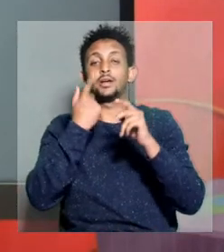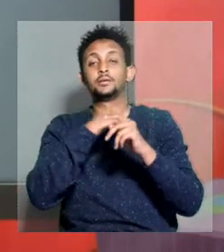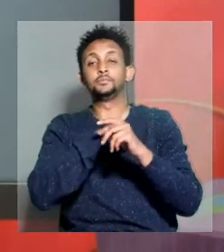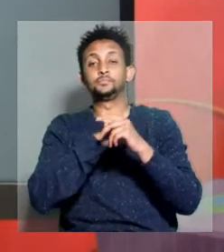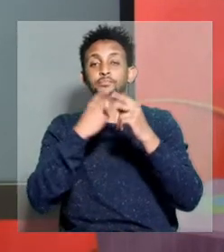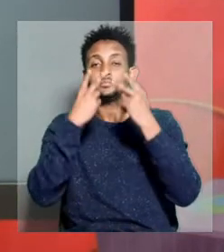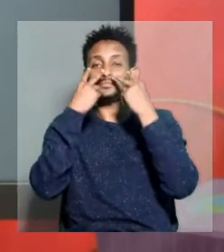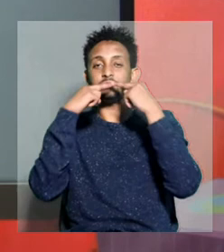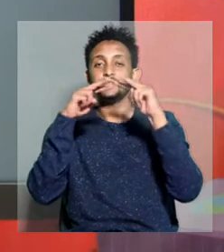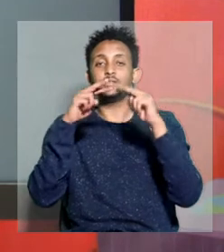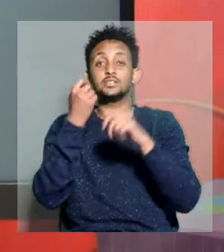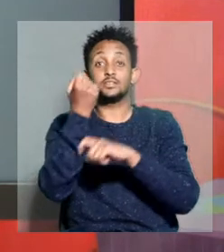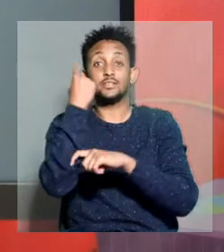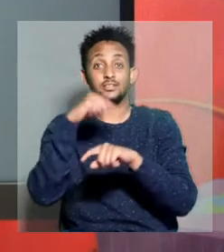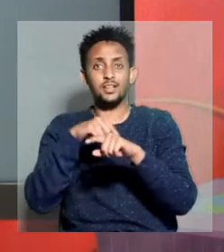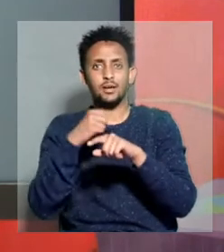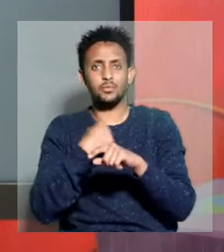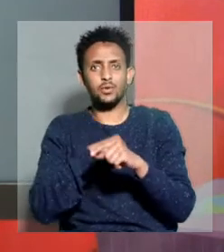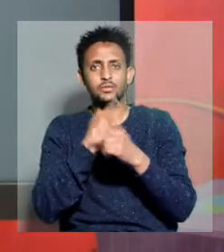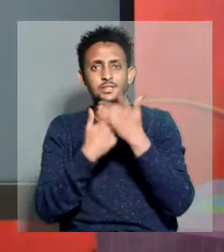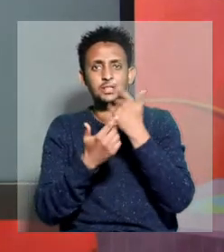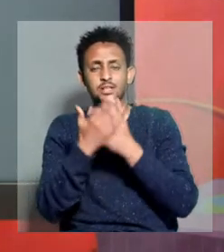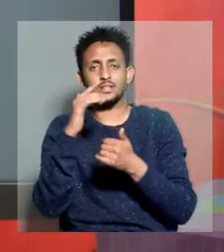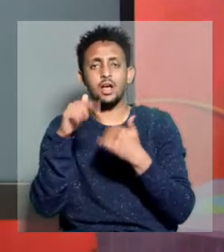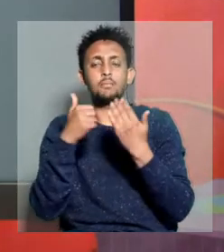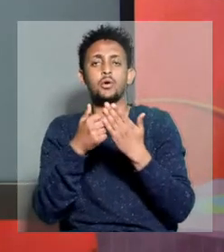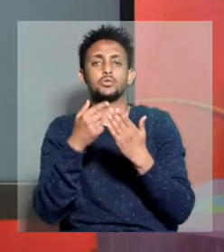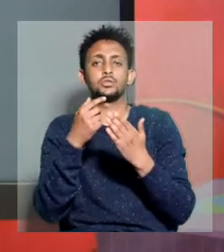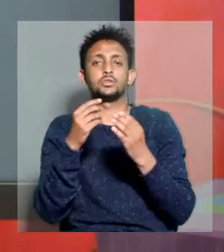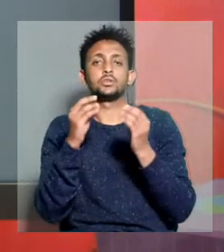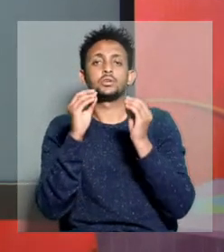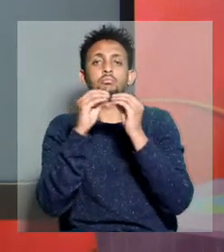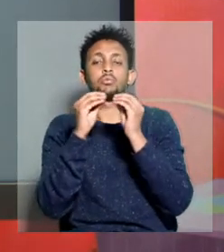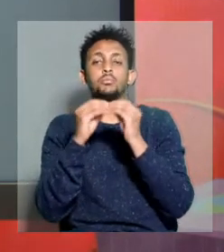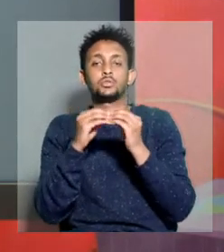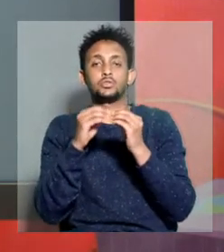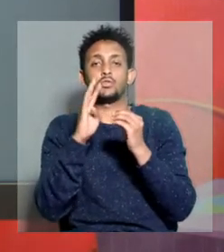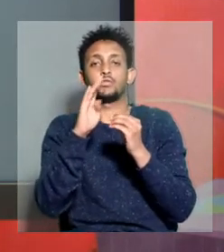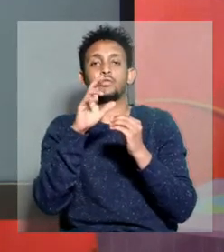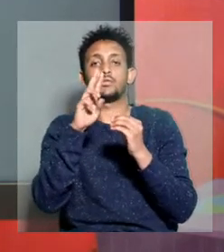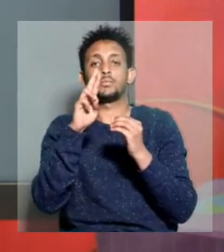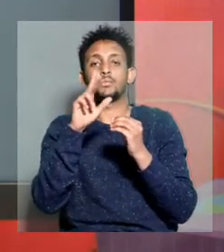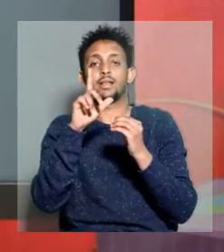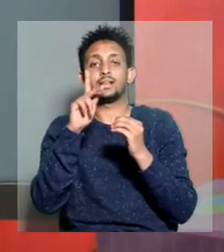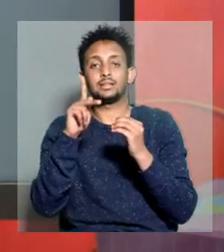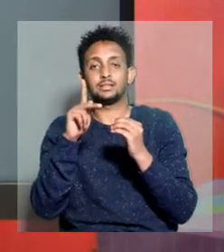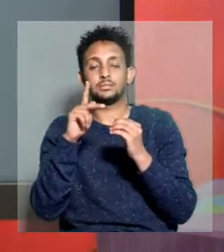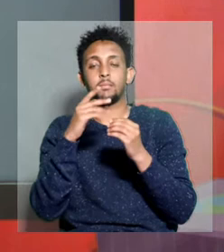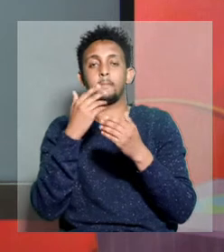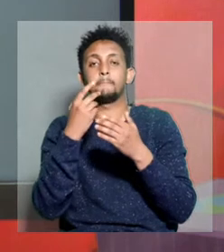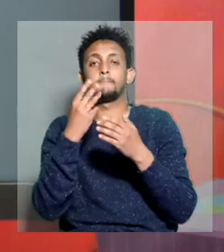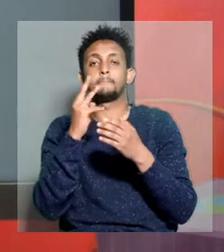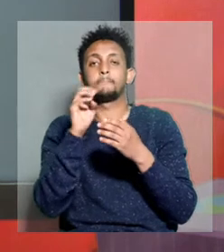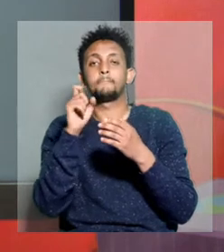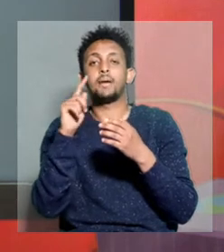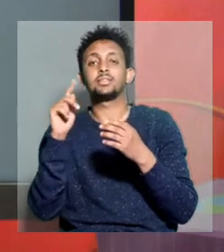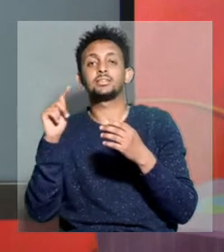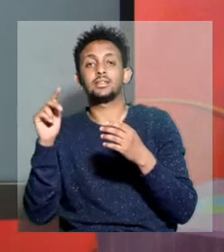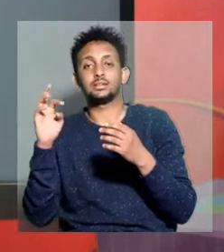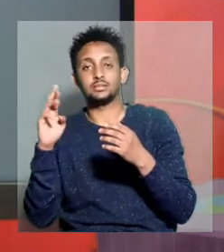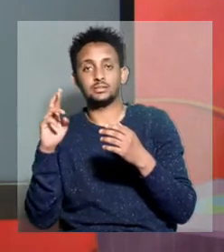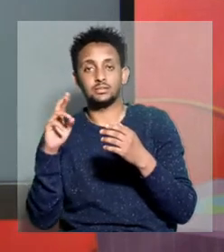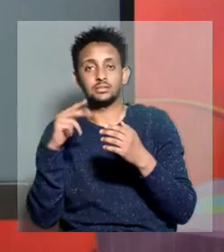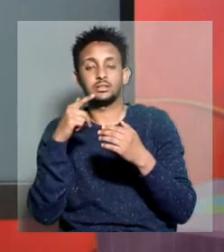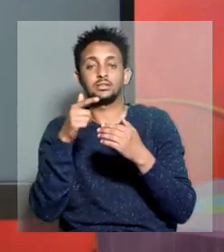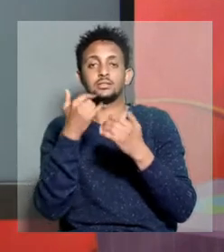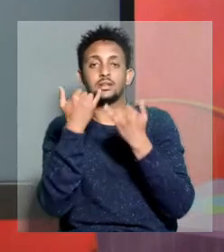viewers. Previously, on our discussion about properties of bulk matter, we have tried to define what bulk matter is. We